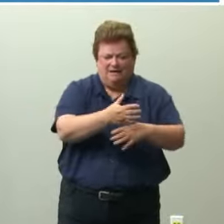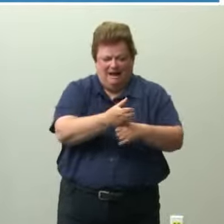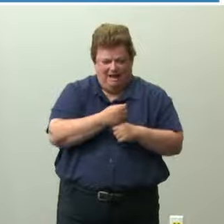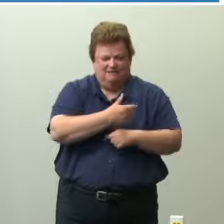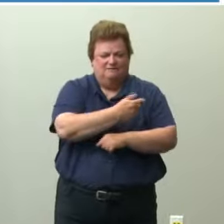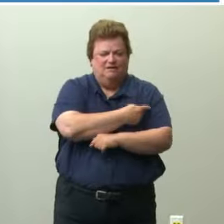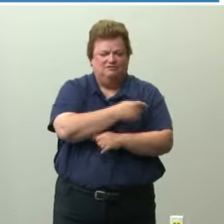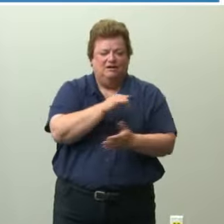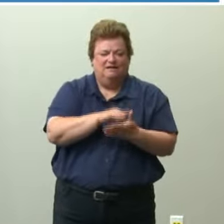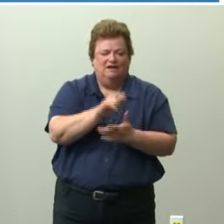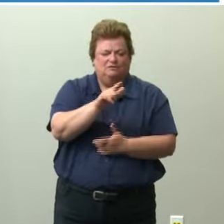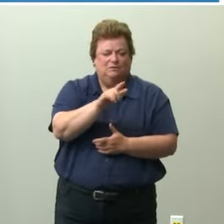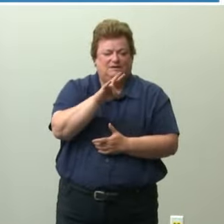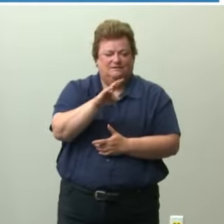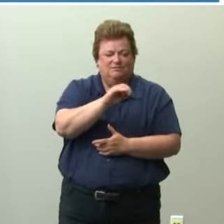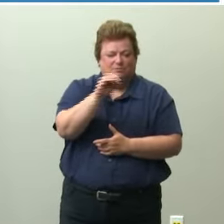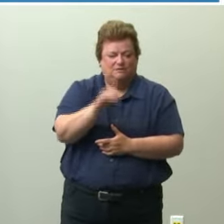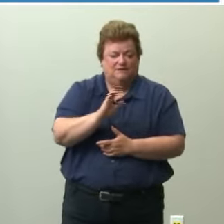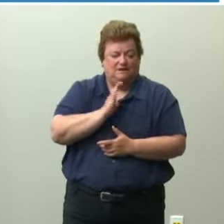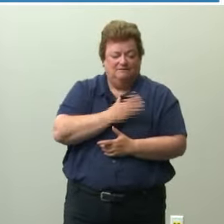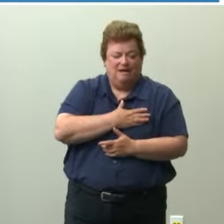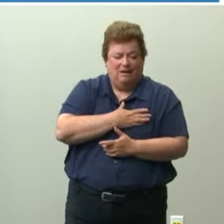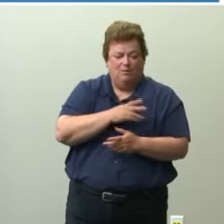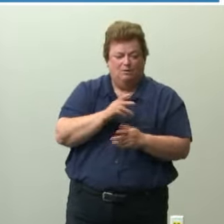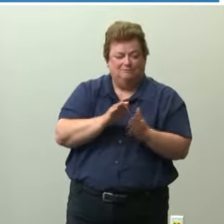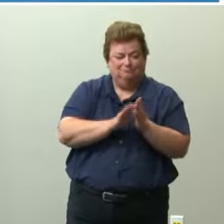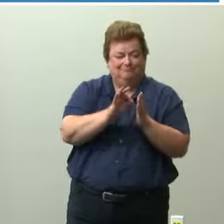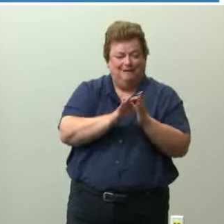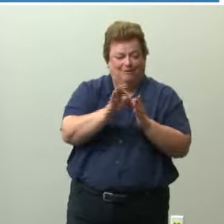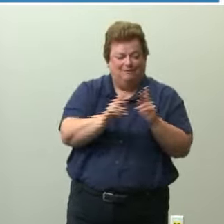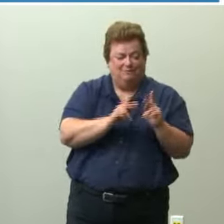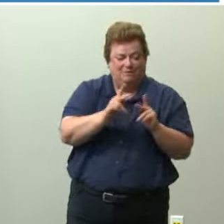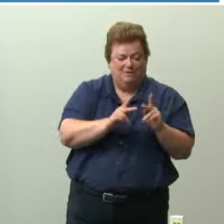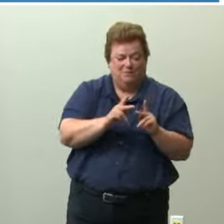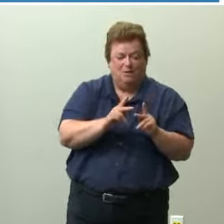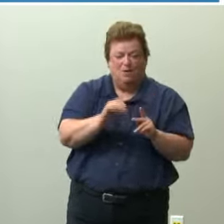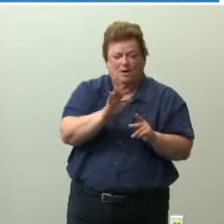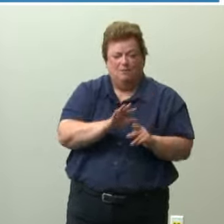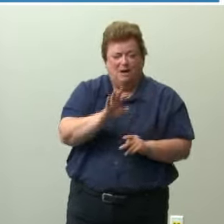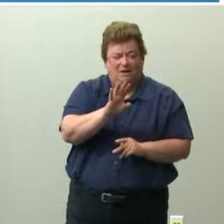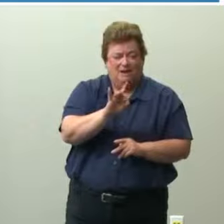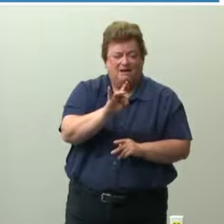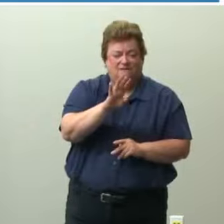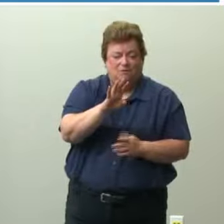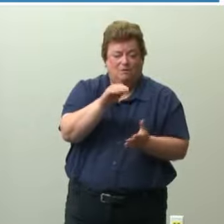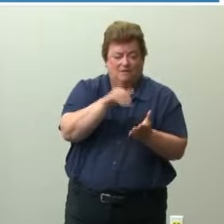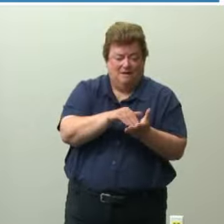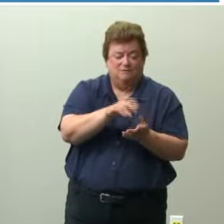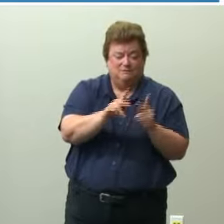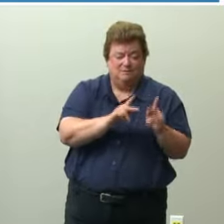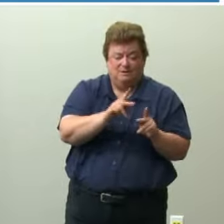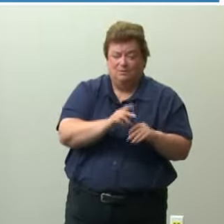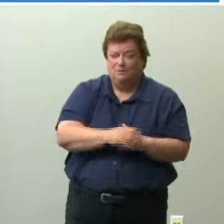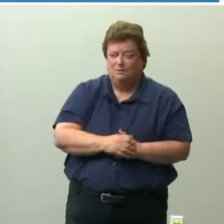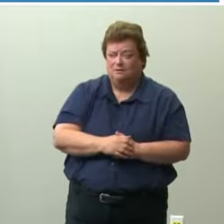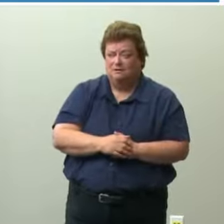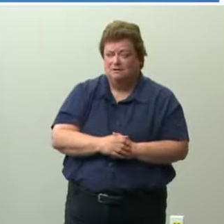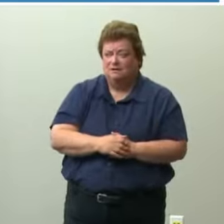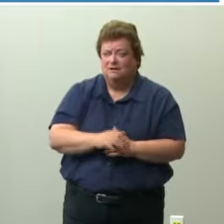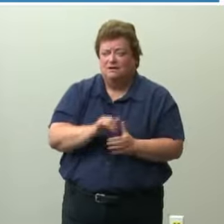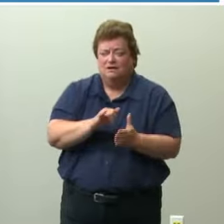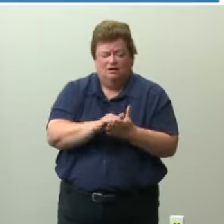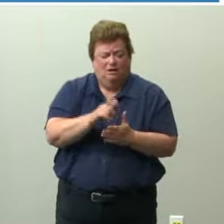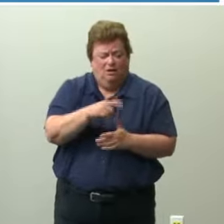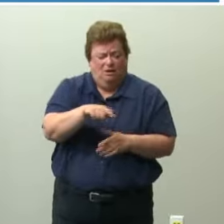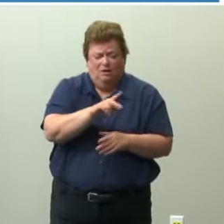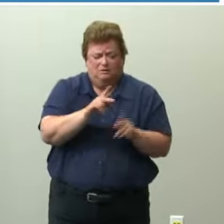that's 27% of our population, or really around 84,000 people. These residents